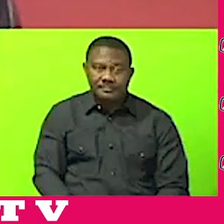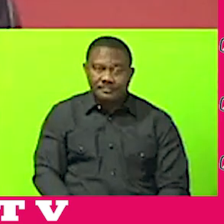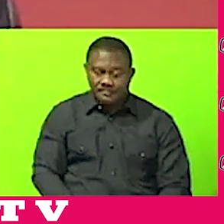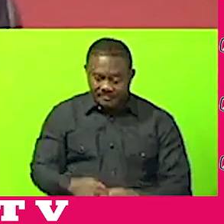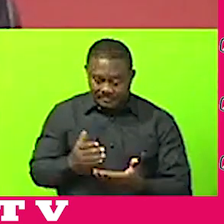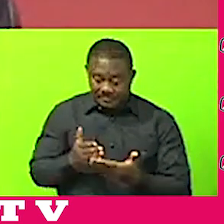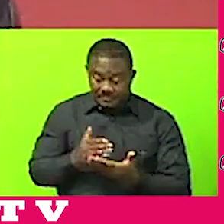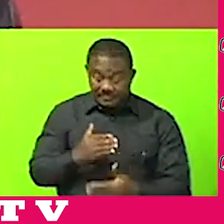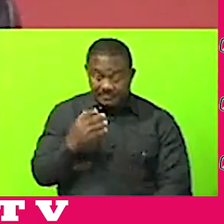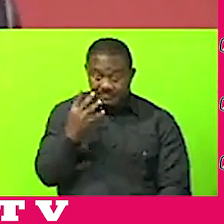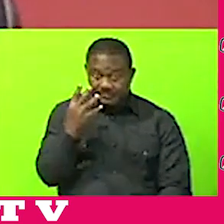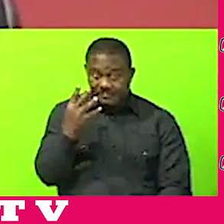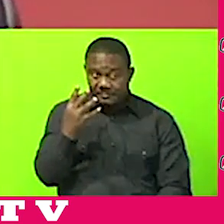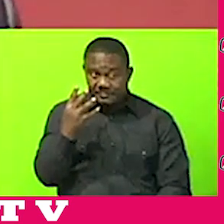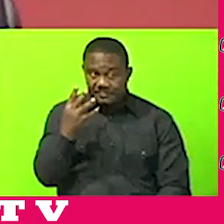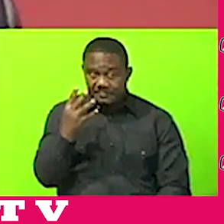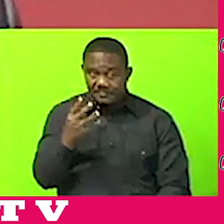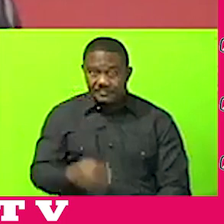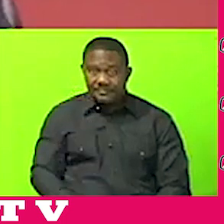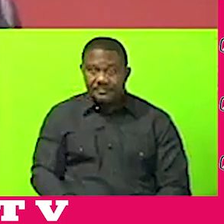Page 4.